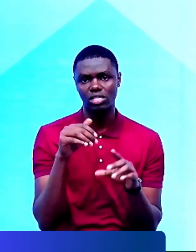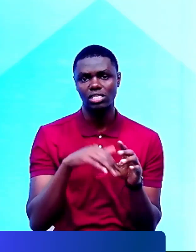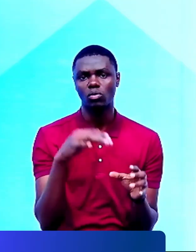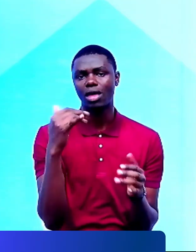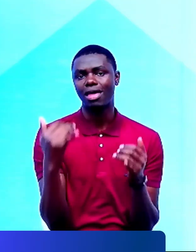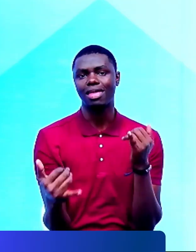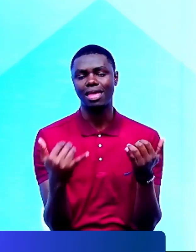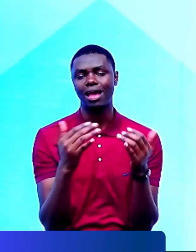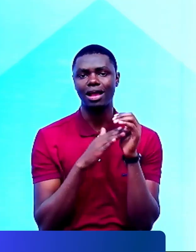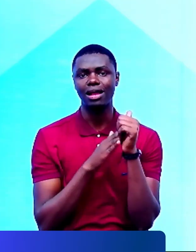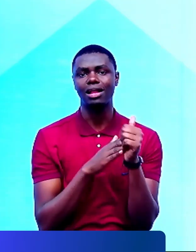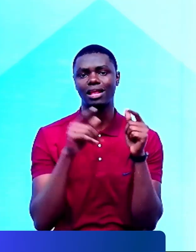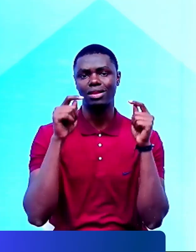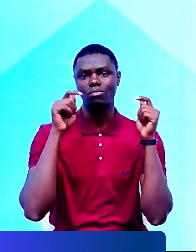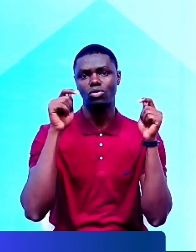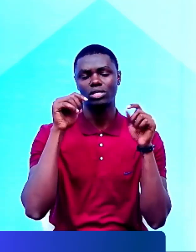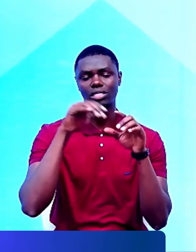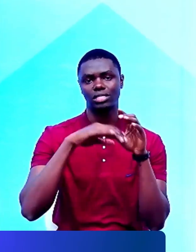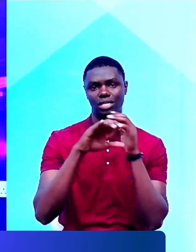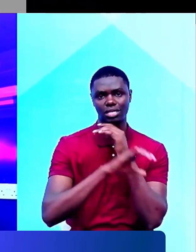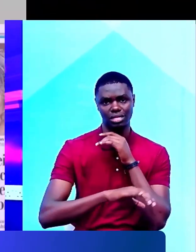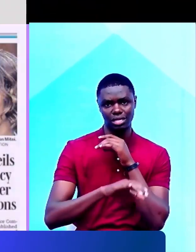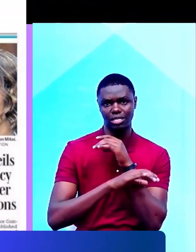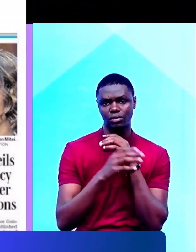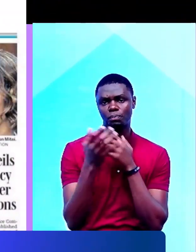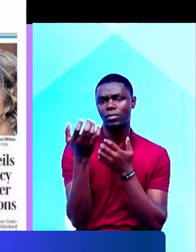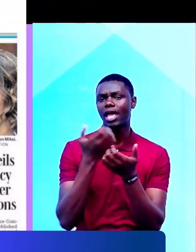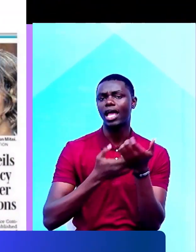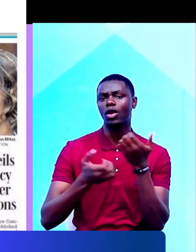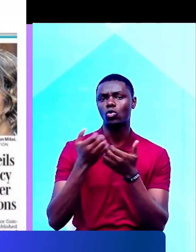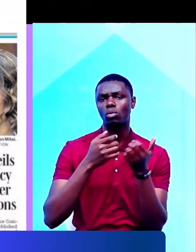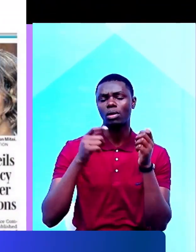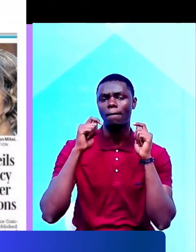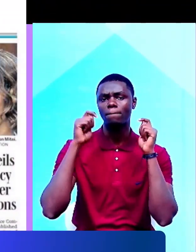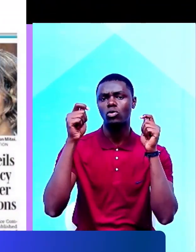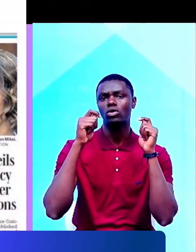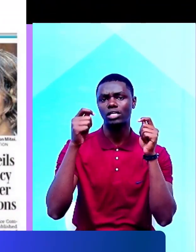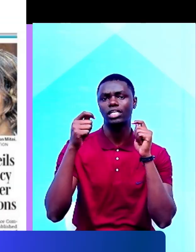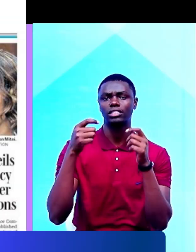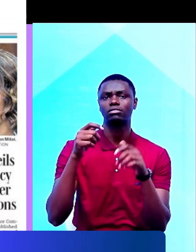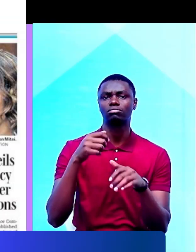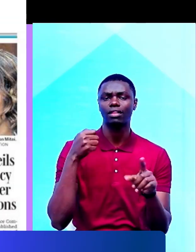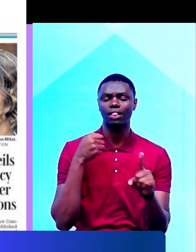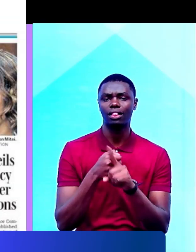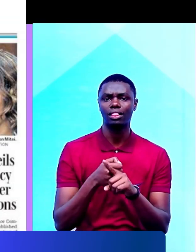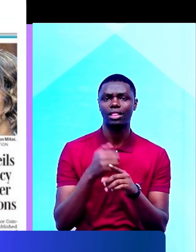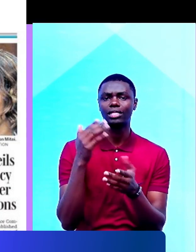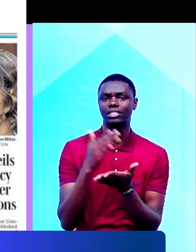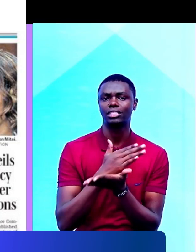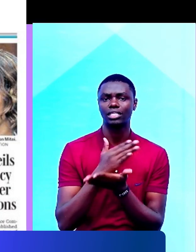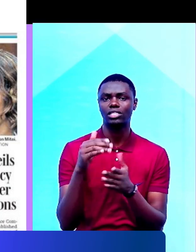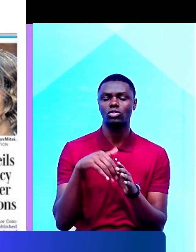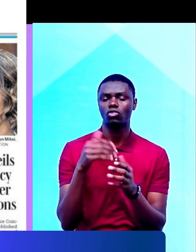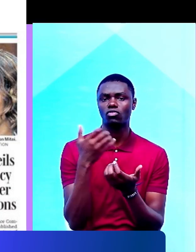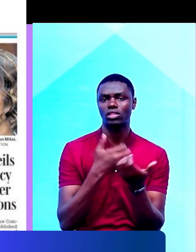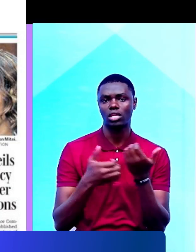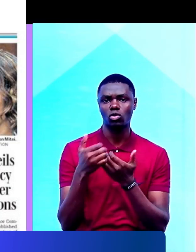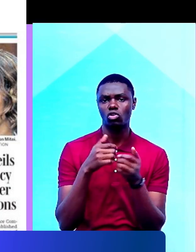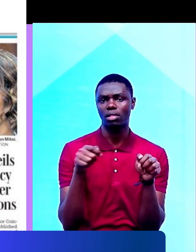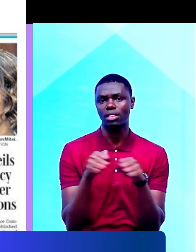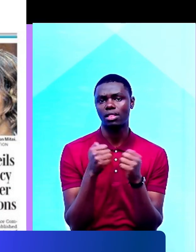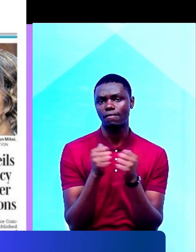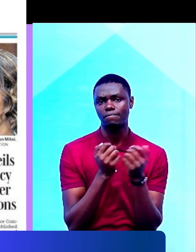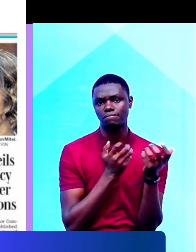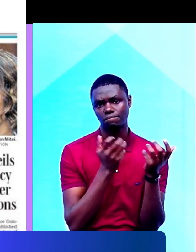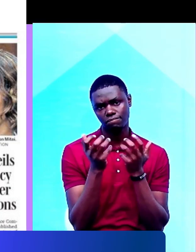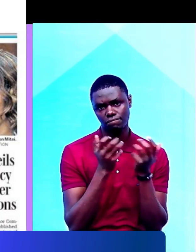young-led protest across the country. And on economy, we have protest hits most sectors of the economy hard, disrupting